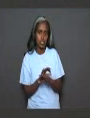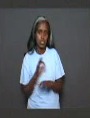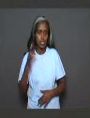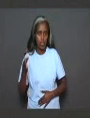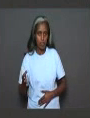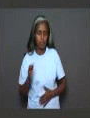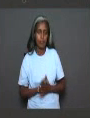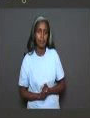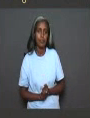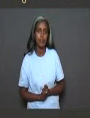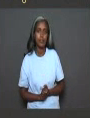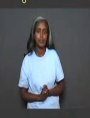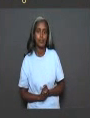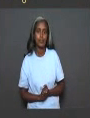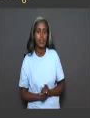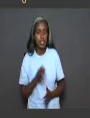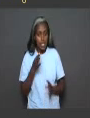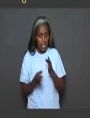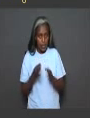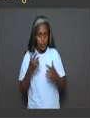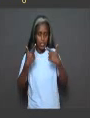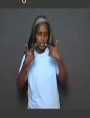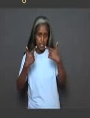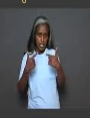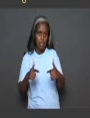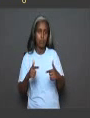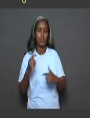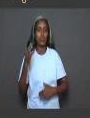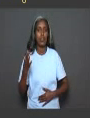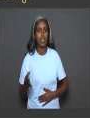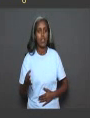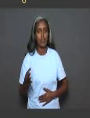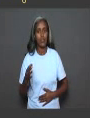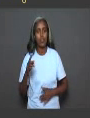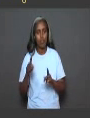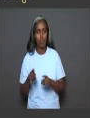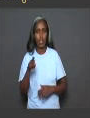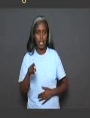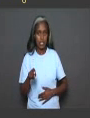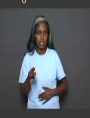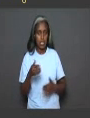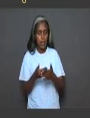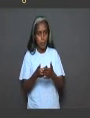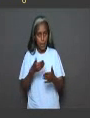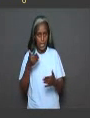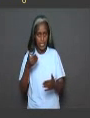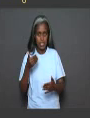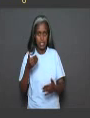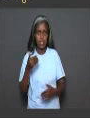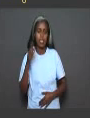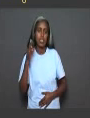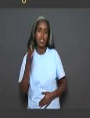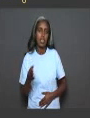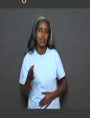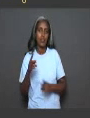f. If the limit of f of x minus